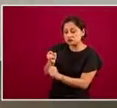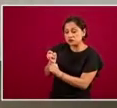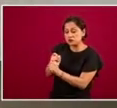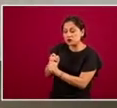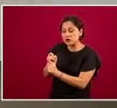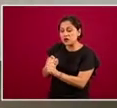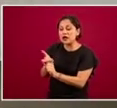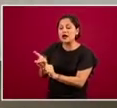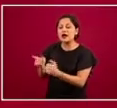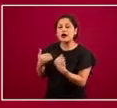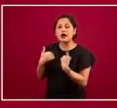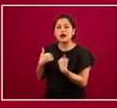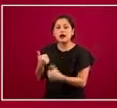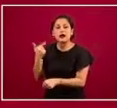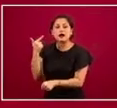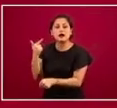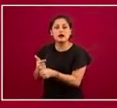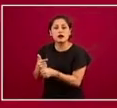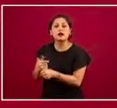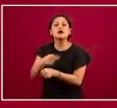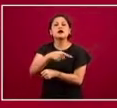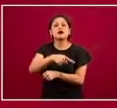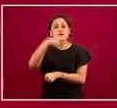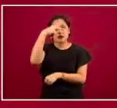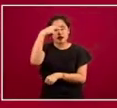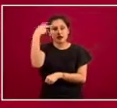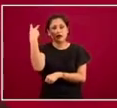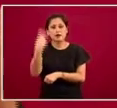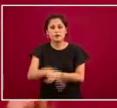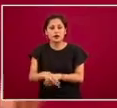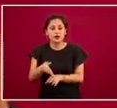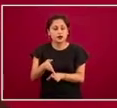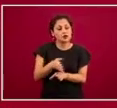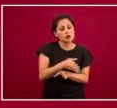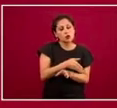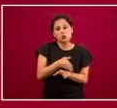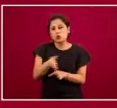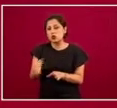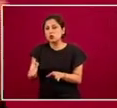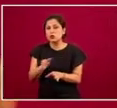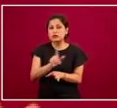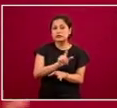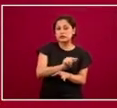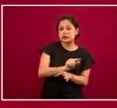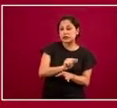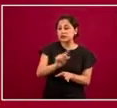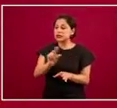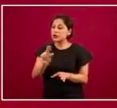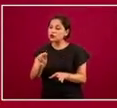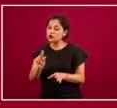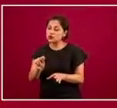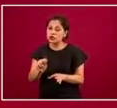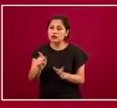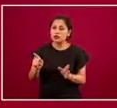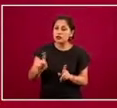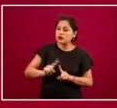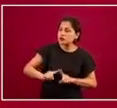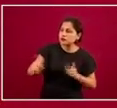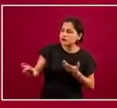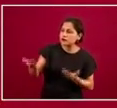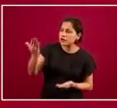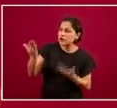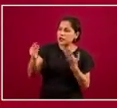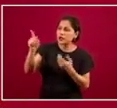to know, to establish things like, in Mexico, can we say that effectively the infected cases